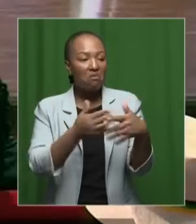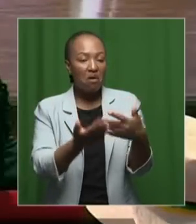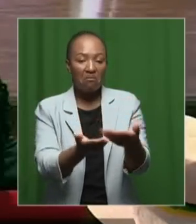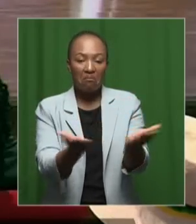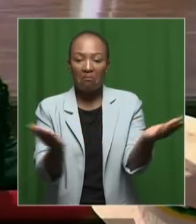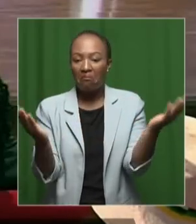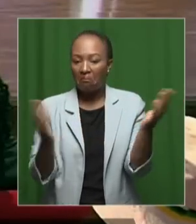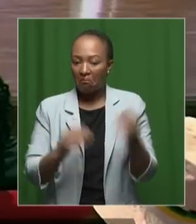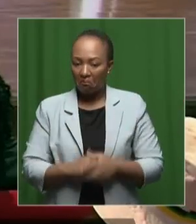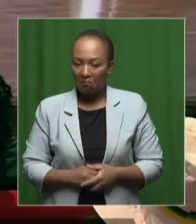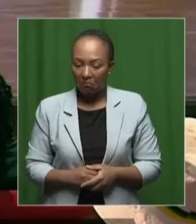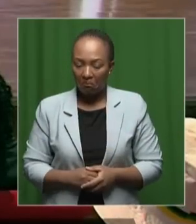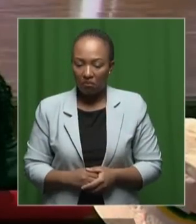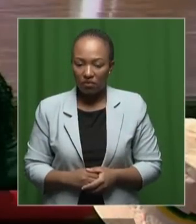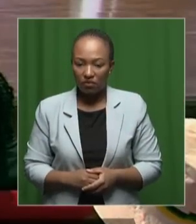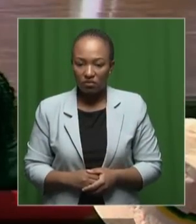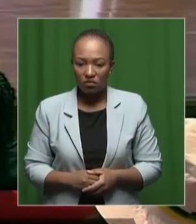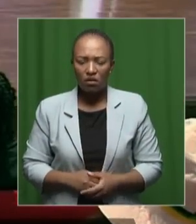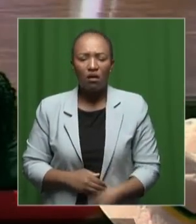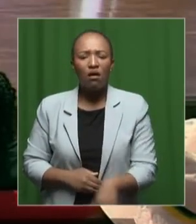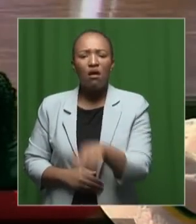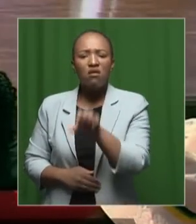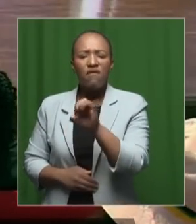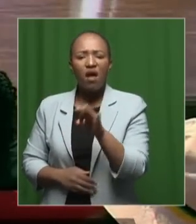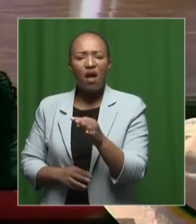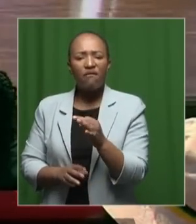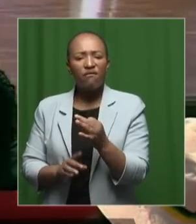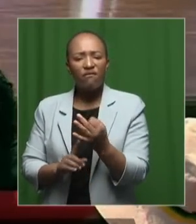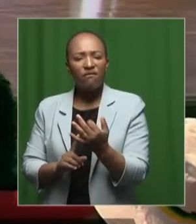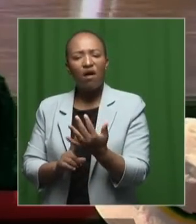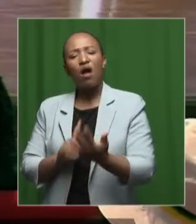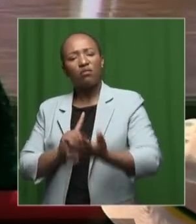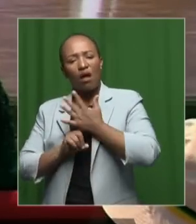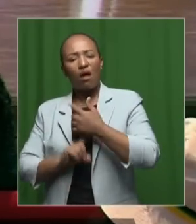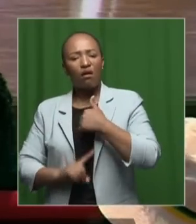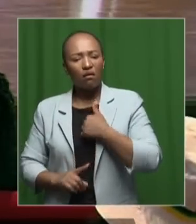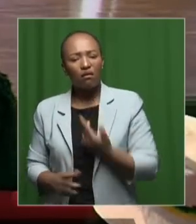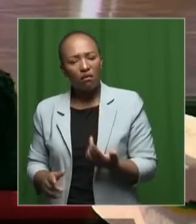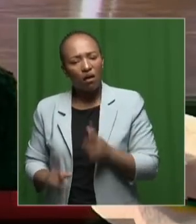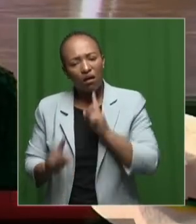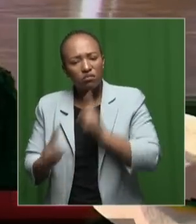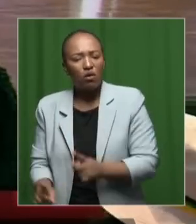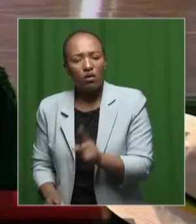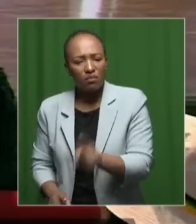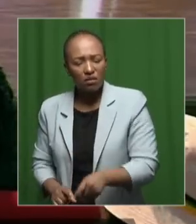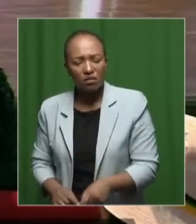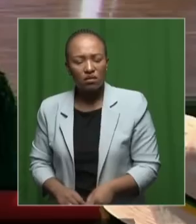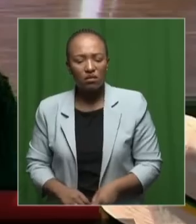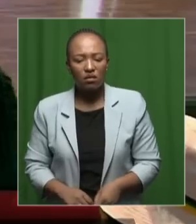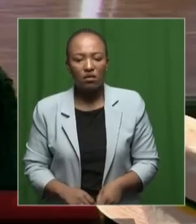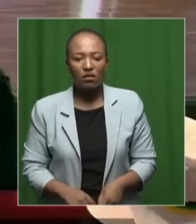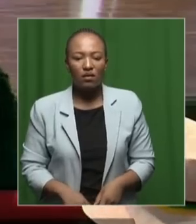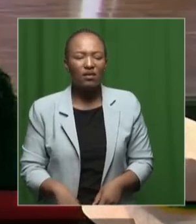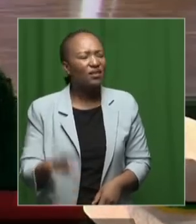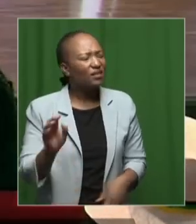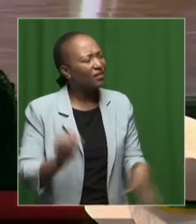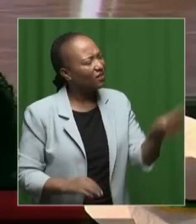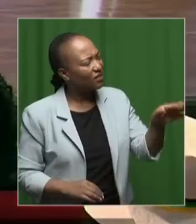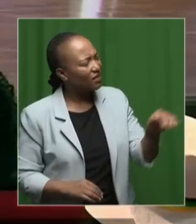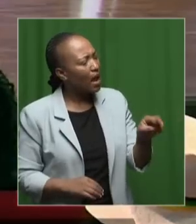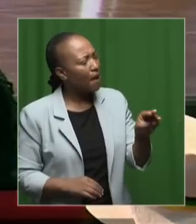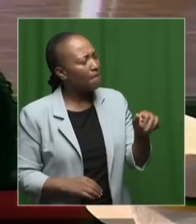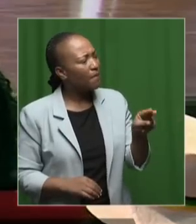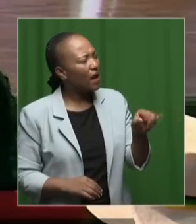Dr. Motsoaledi? The EFF was attacked. I have to respond. Dr. Motsoaledi? Man, you relax and that,